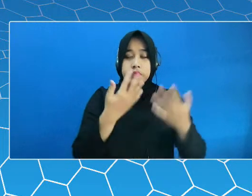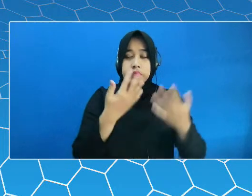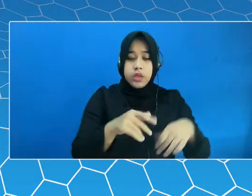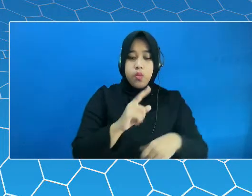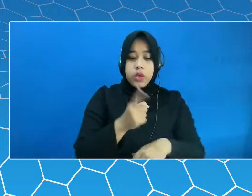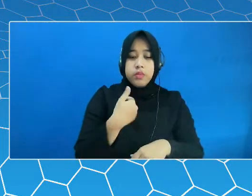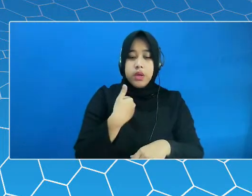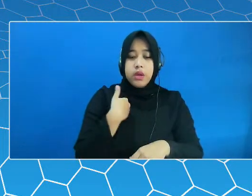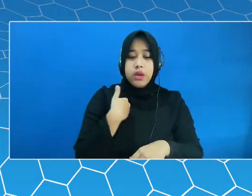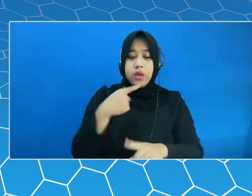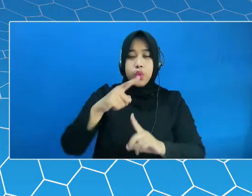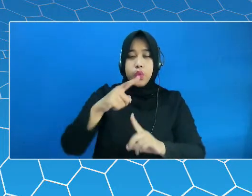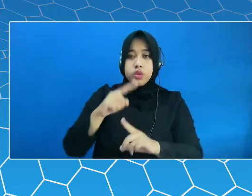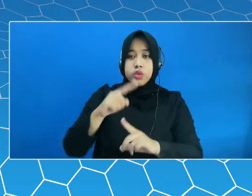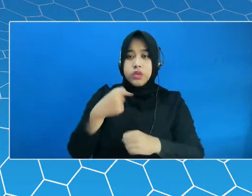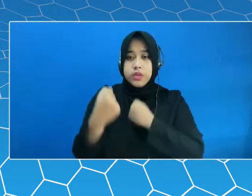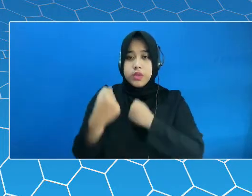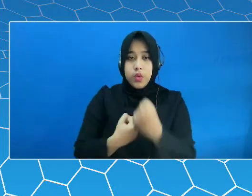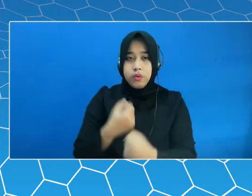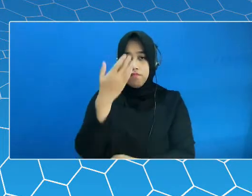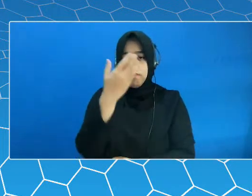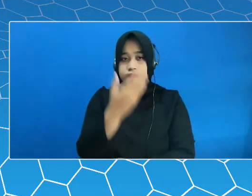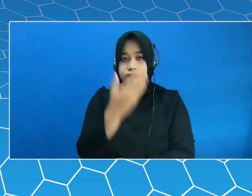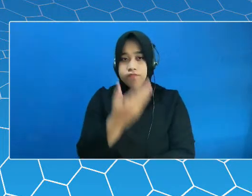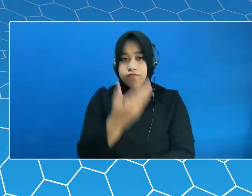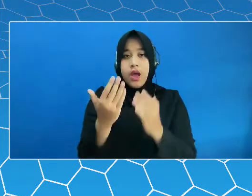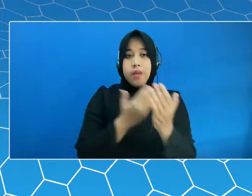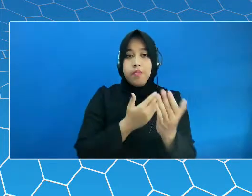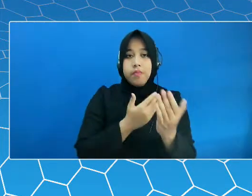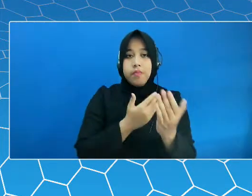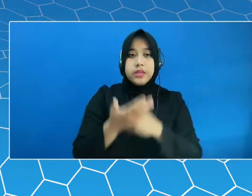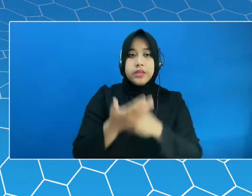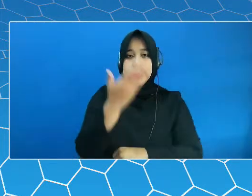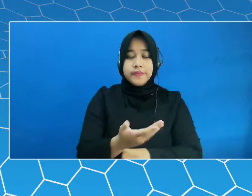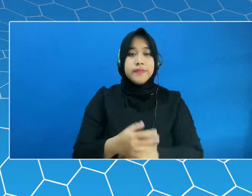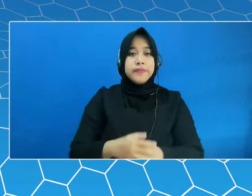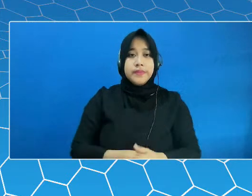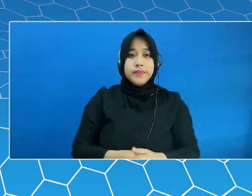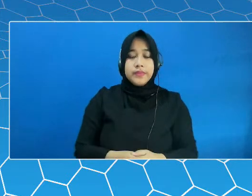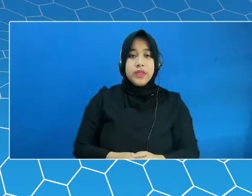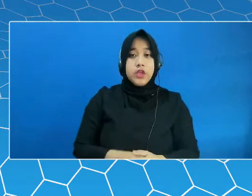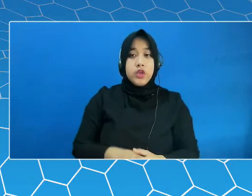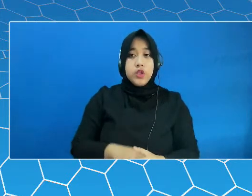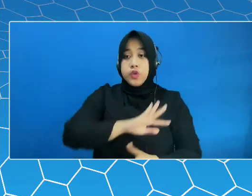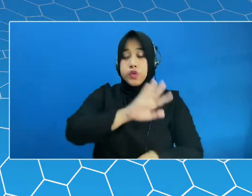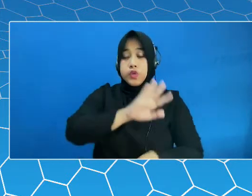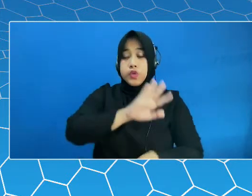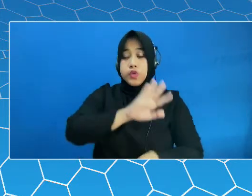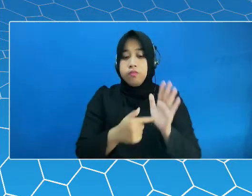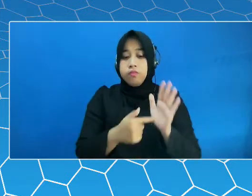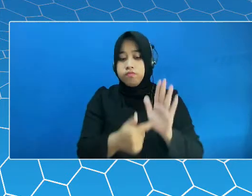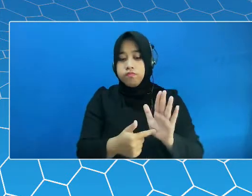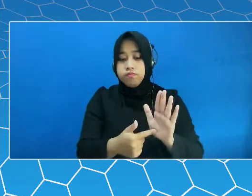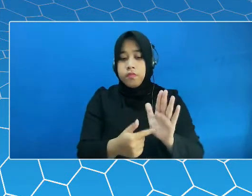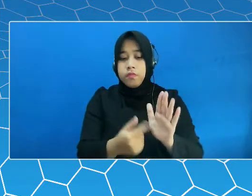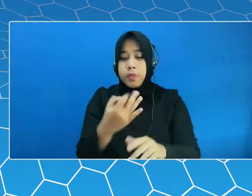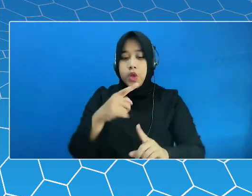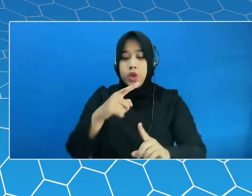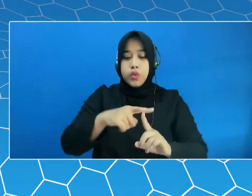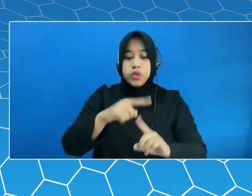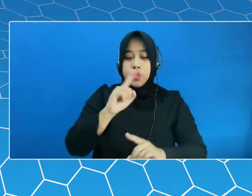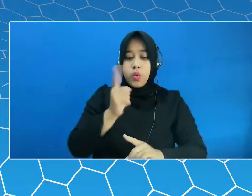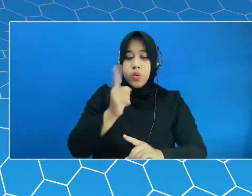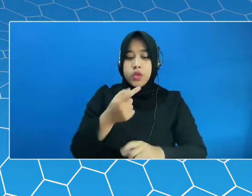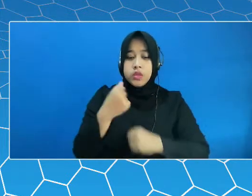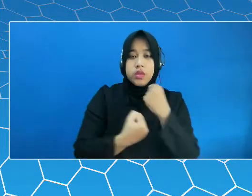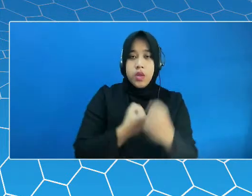app. So basically, everything in orange indicates a task to be done, and patients can click on the questionnaire that needs to be